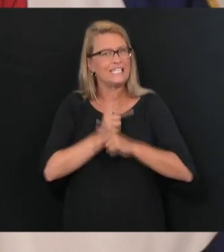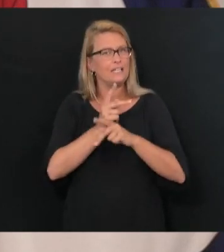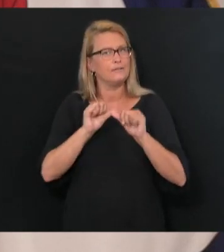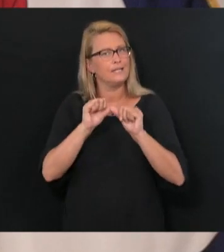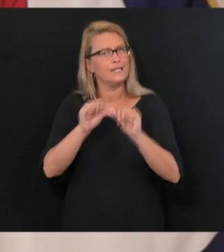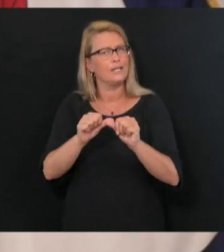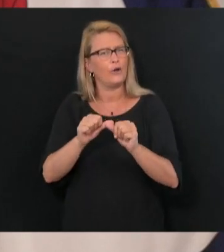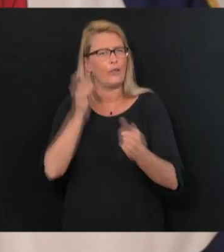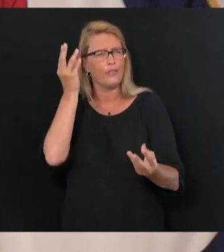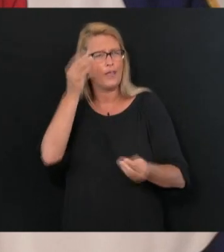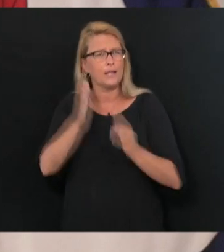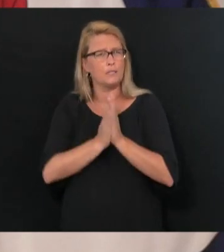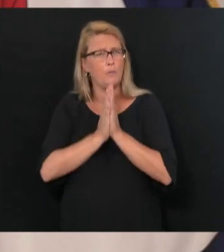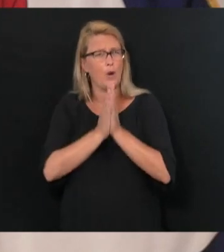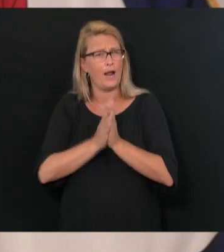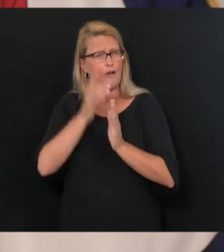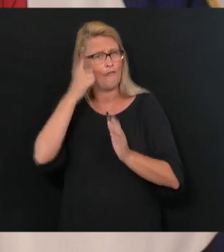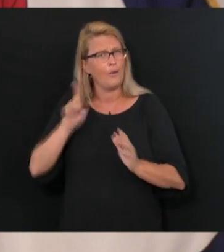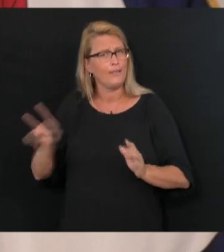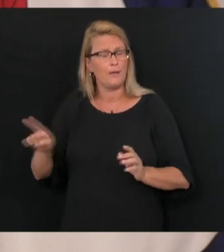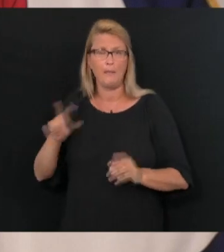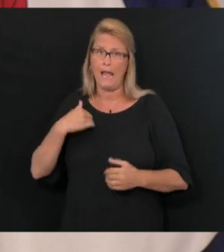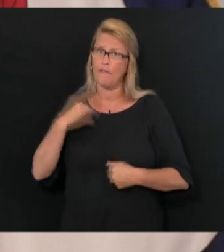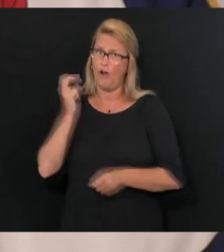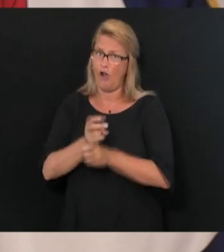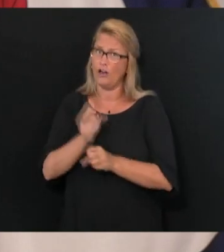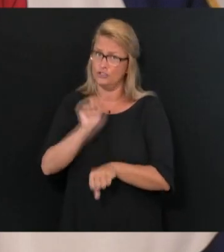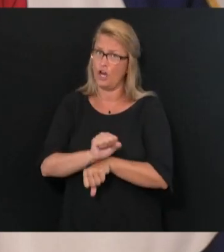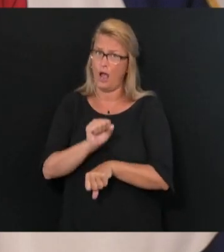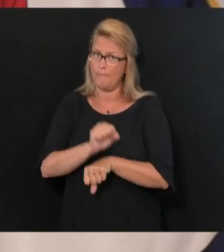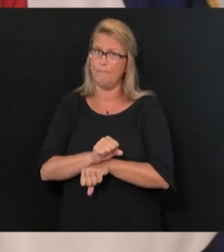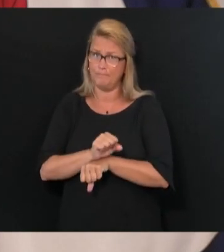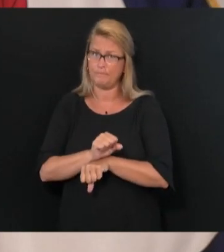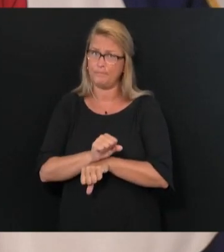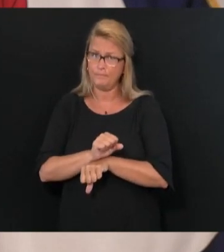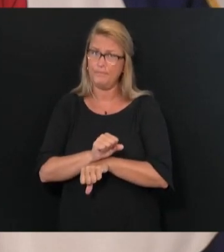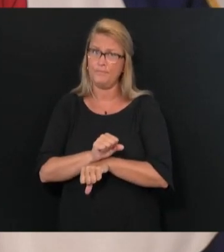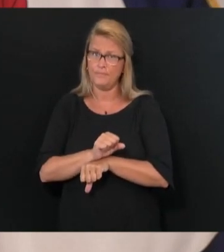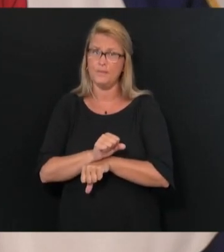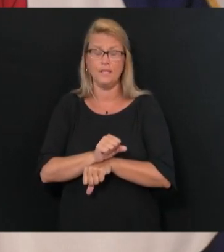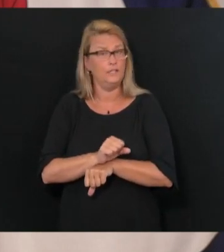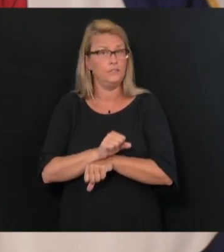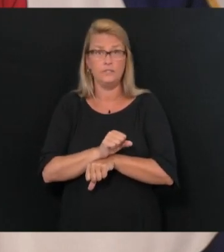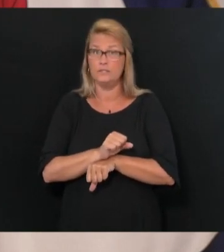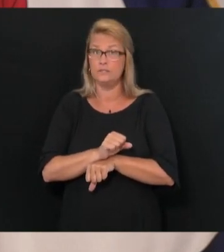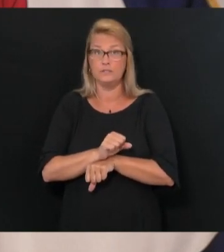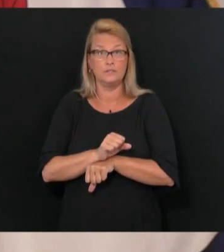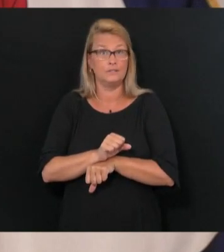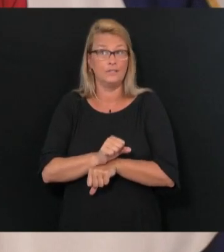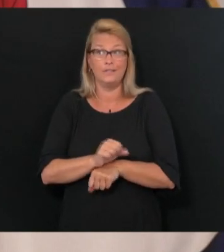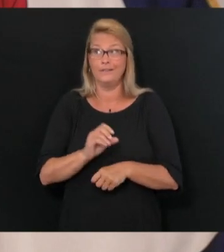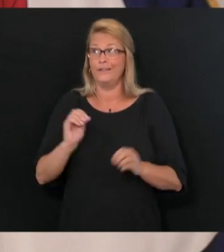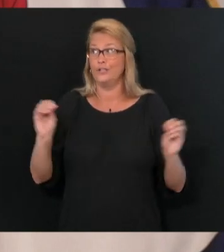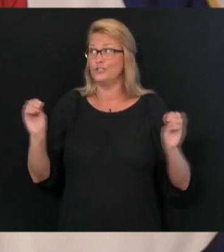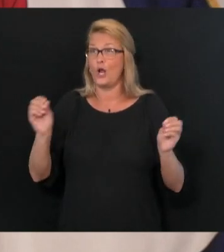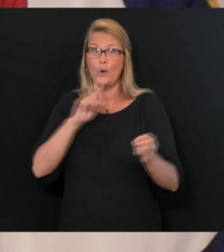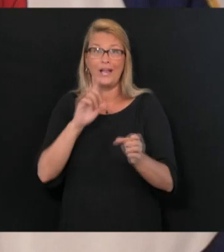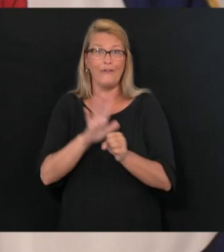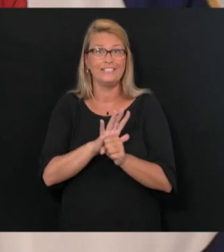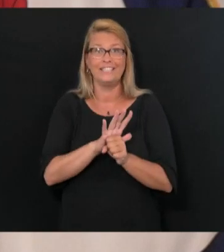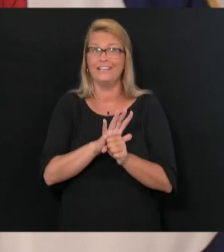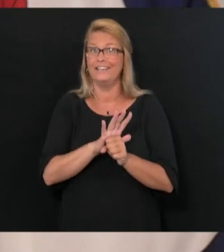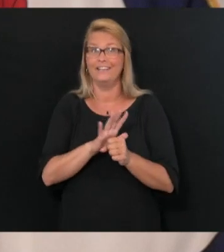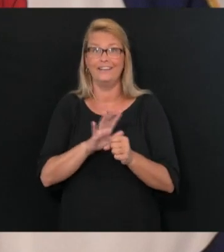prayers, because it's a tough job, really, really tough job. And there's no pat answer, there's no guarantee of